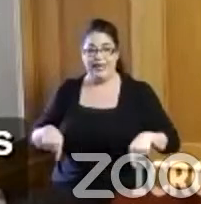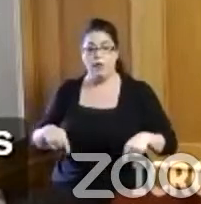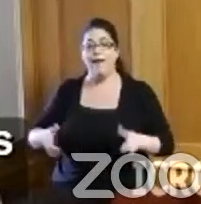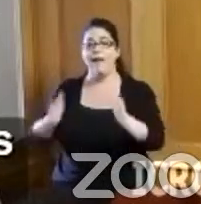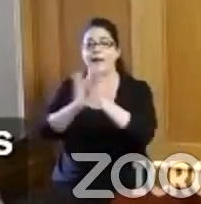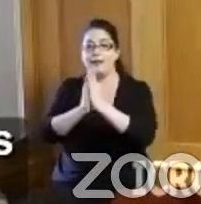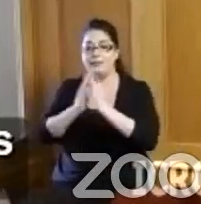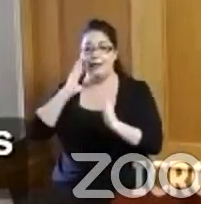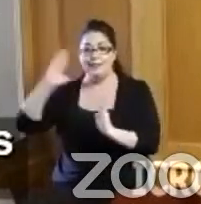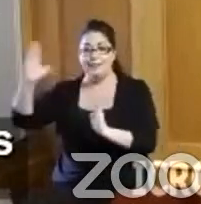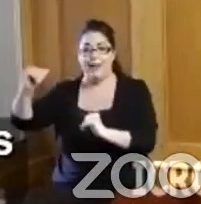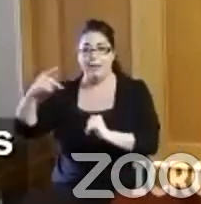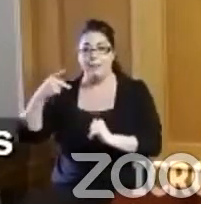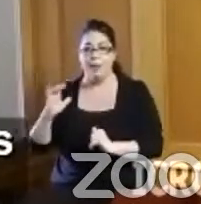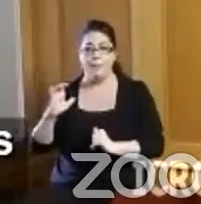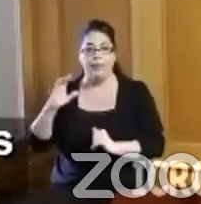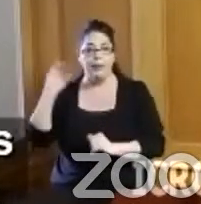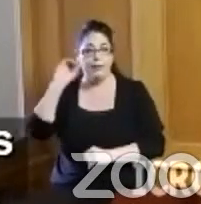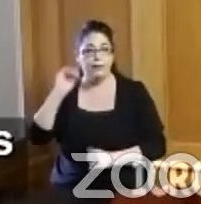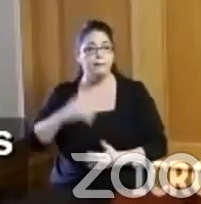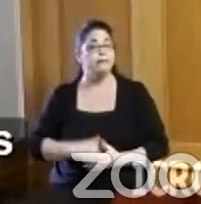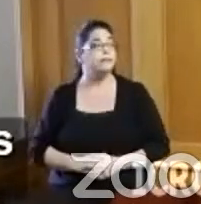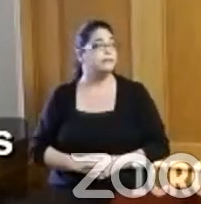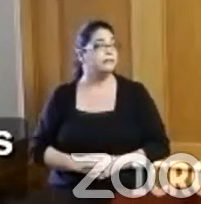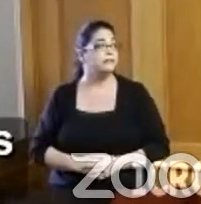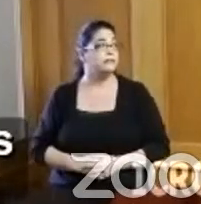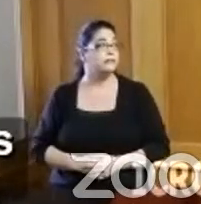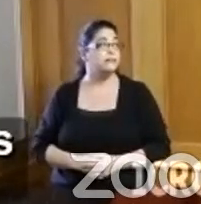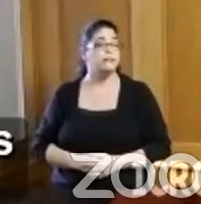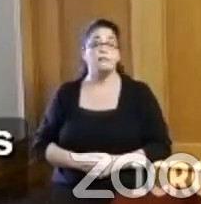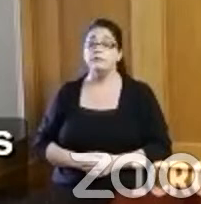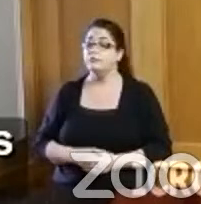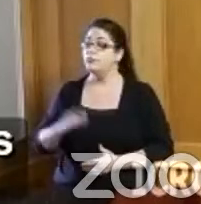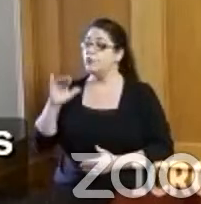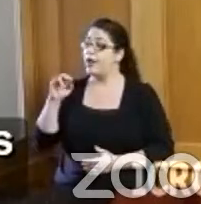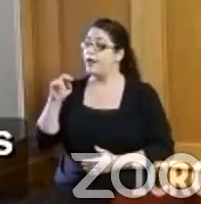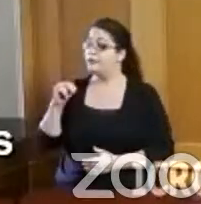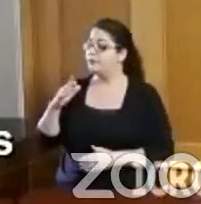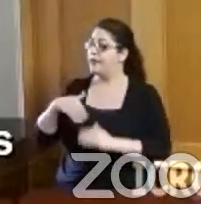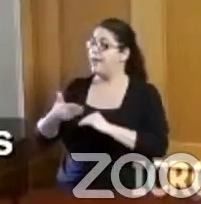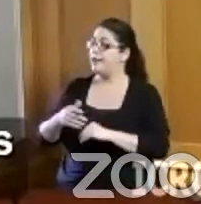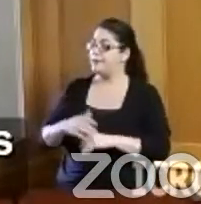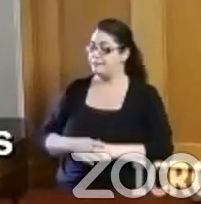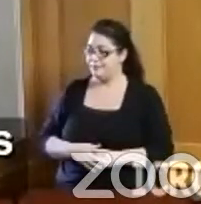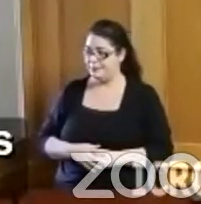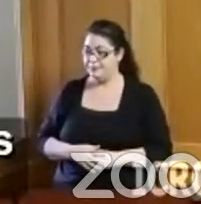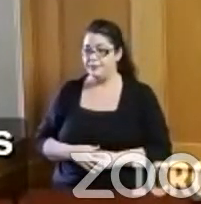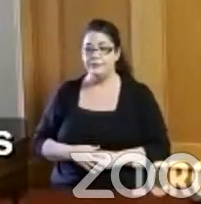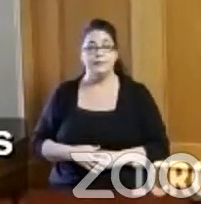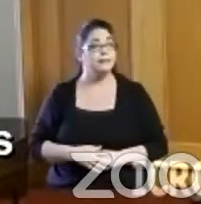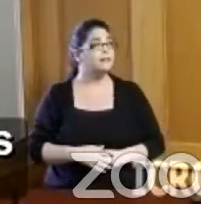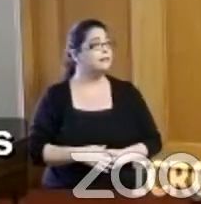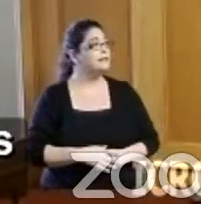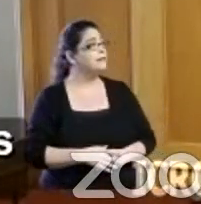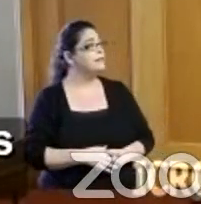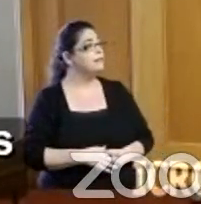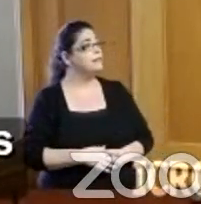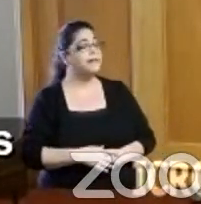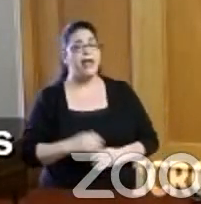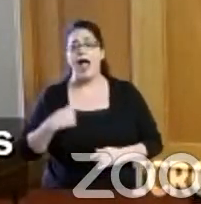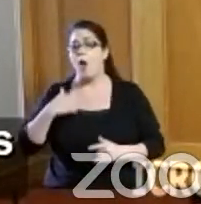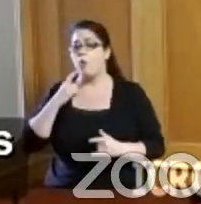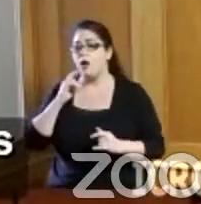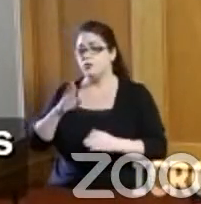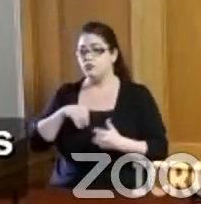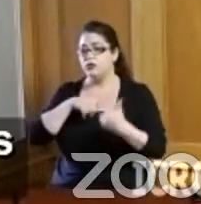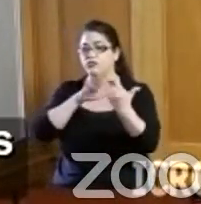input. So I really appreciate that. Brian, what are our next steps? Sure. if I could just to address one of the concerns that or a couple of the